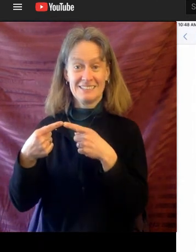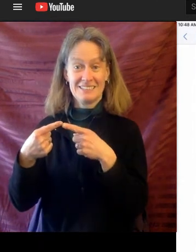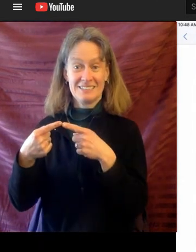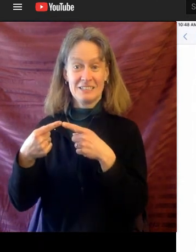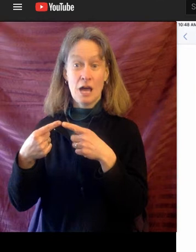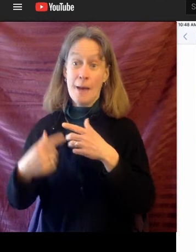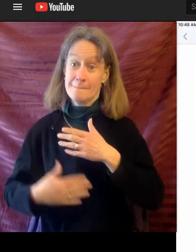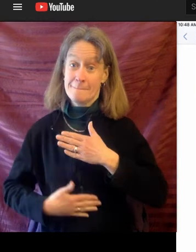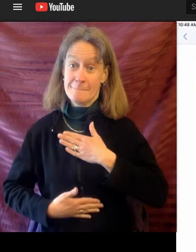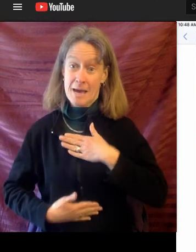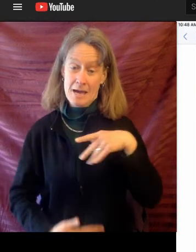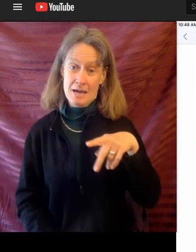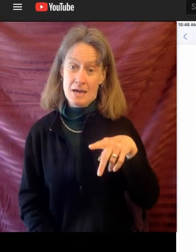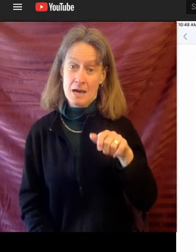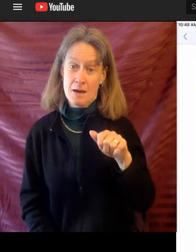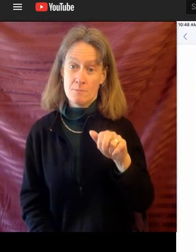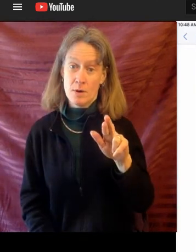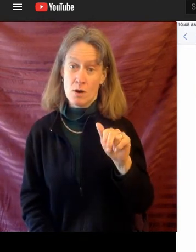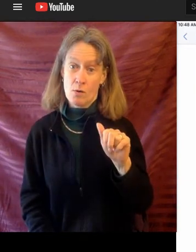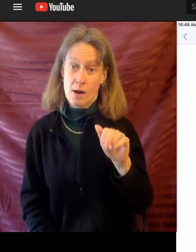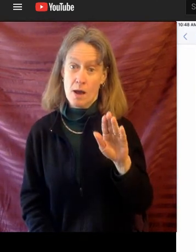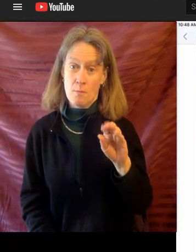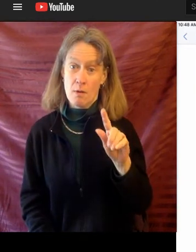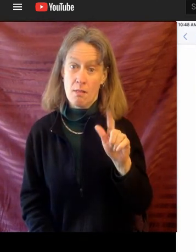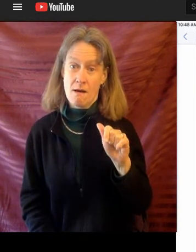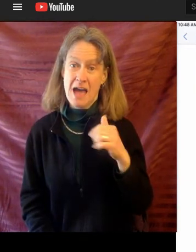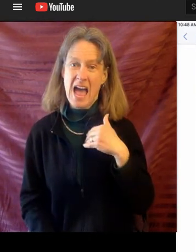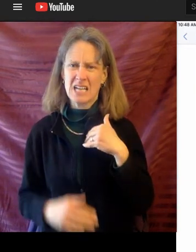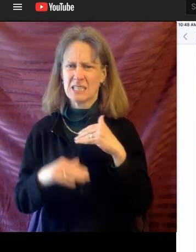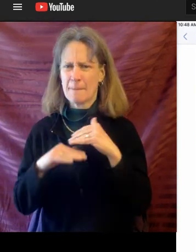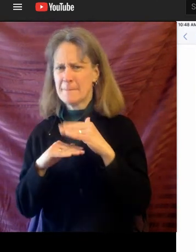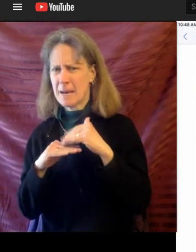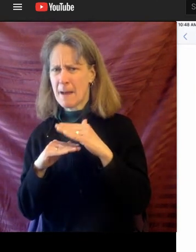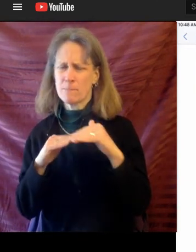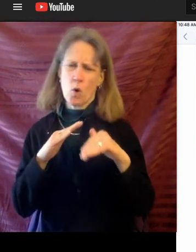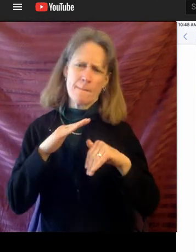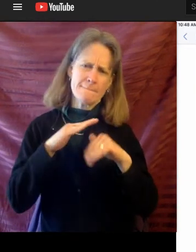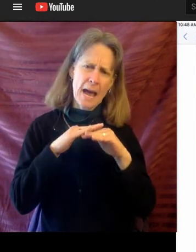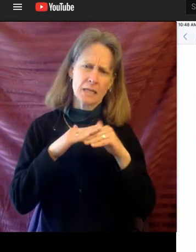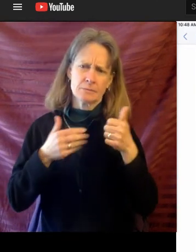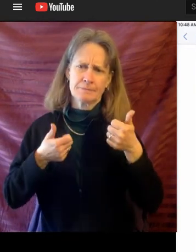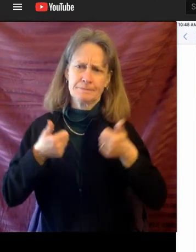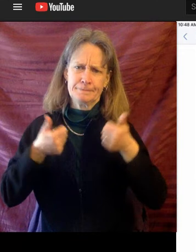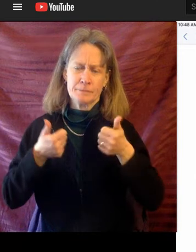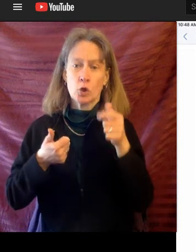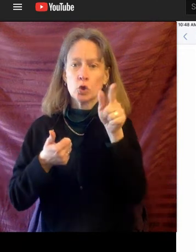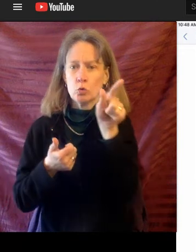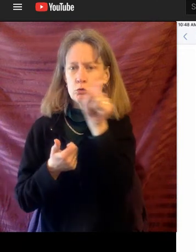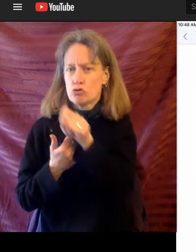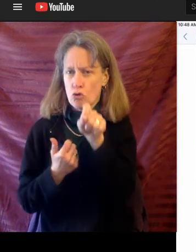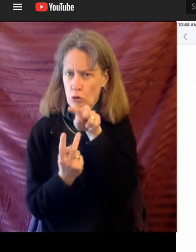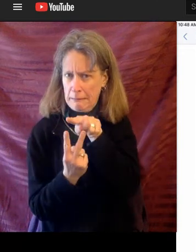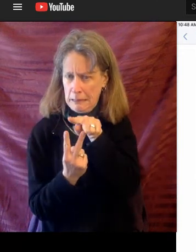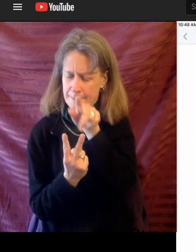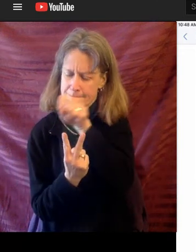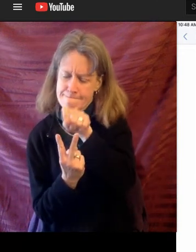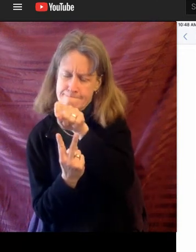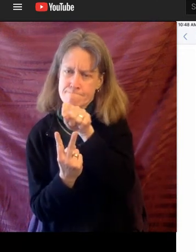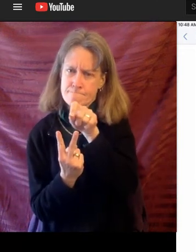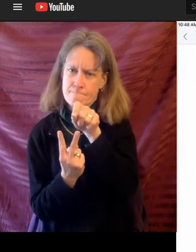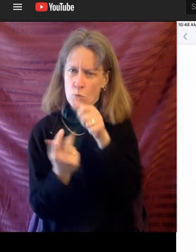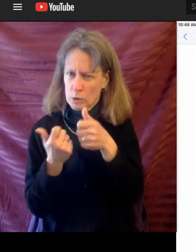my parabola has a minimum or maximum. So you need to circle 1,